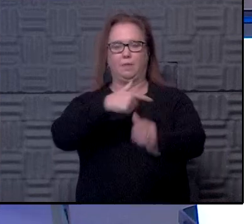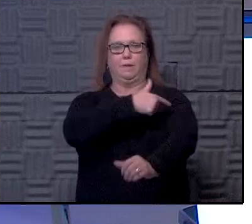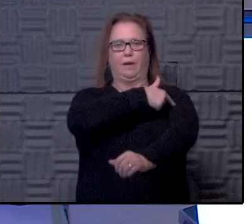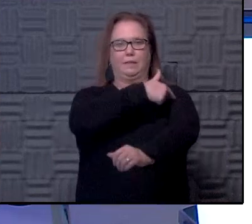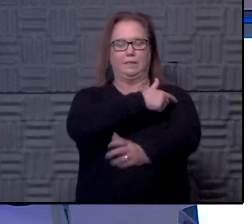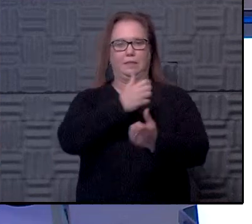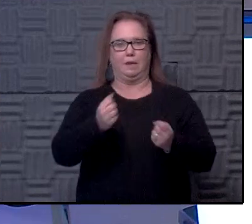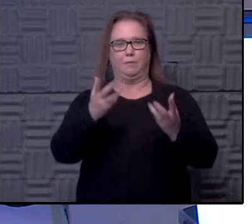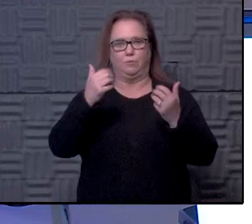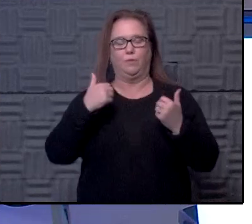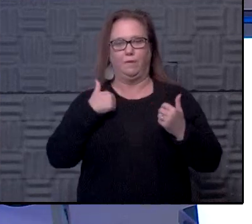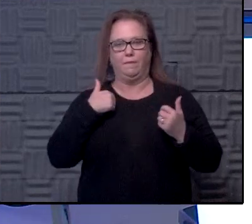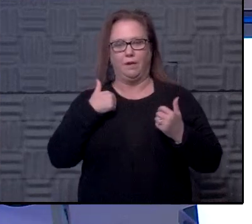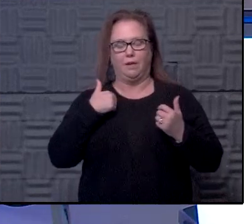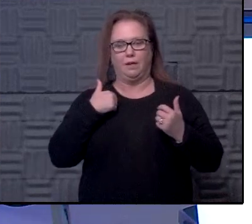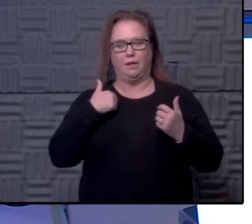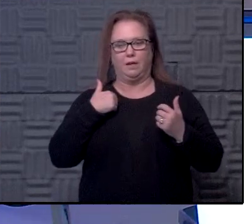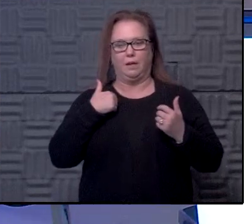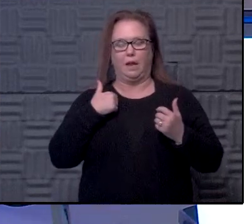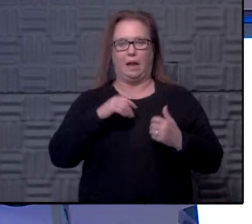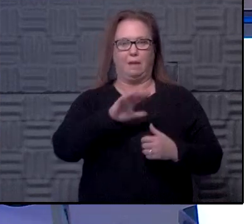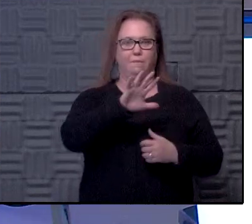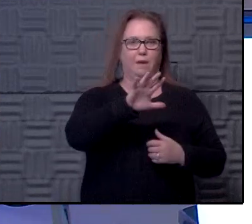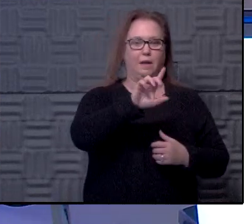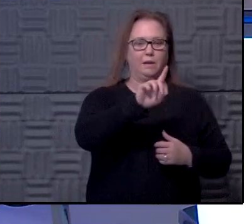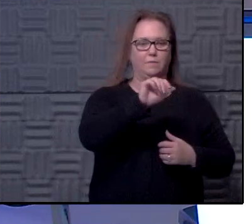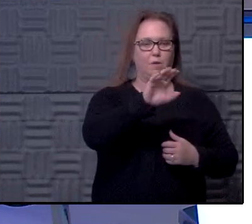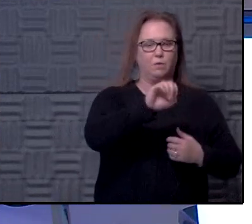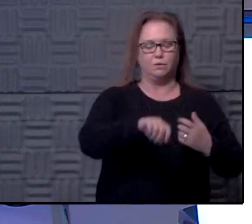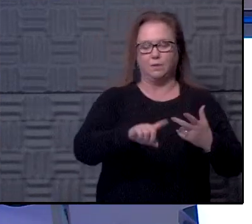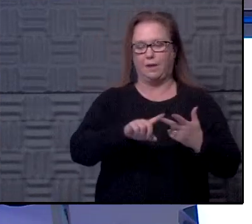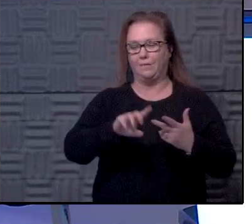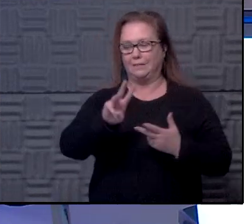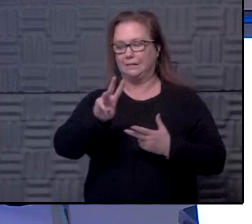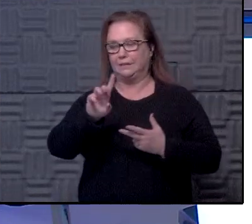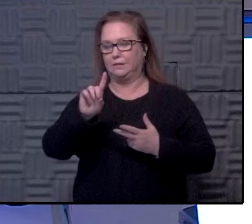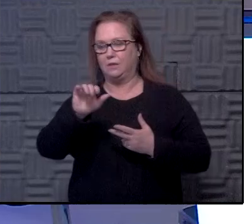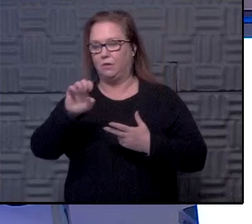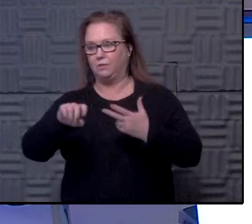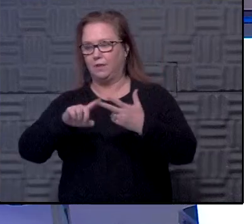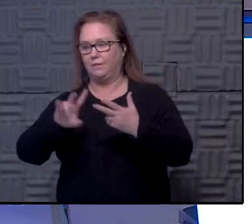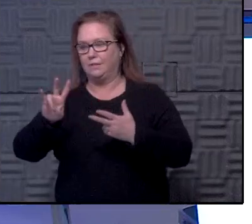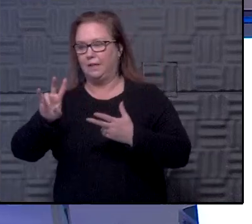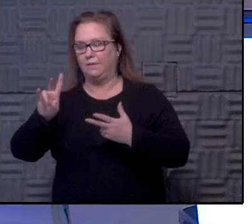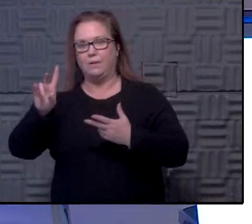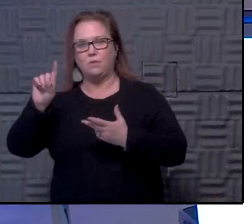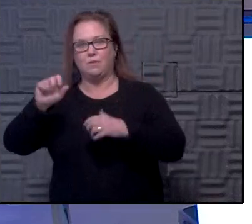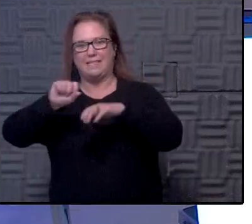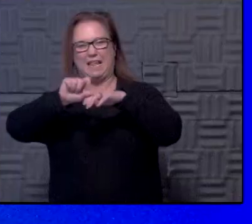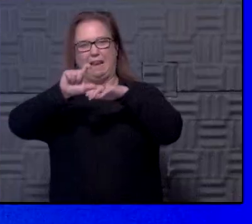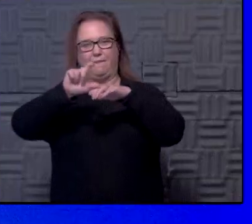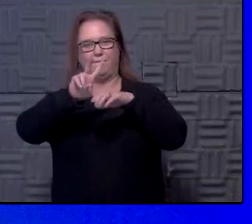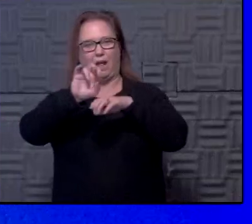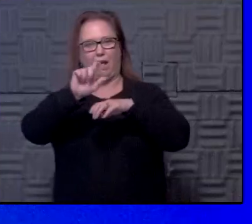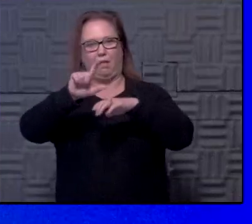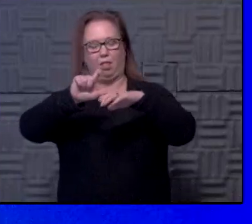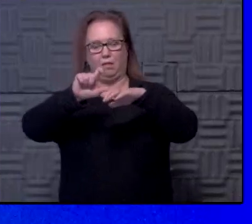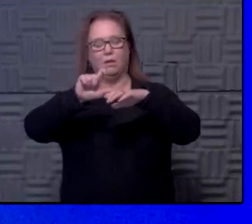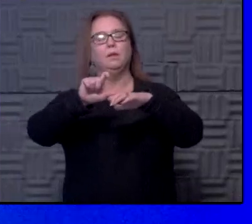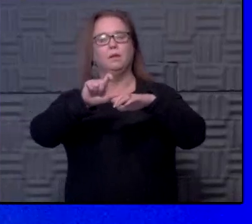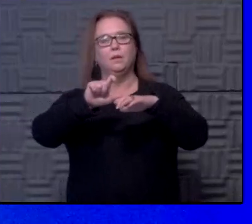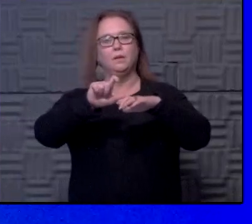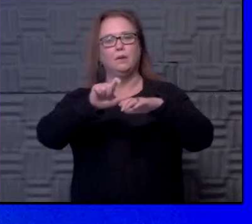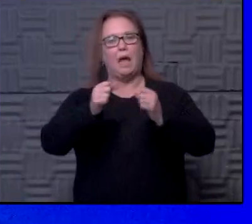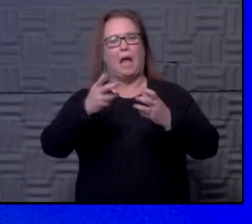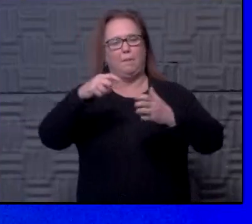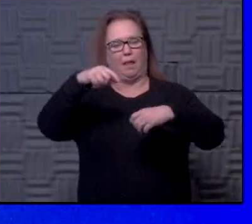vaccine, how much you have, this thing about I got 5 doses, I got 6 doses, I got 7 doses in a vial. What's going on with that? Yeah, I think it's